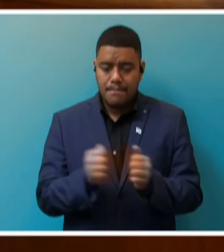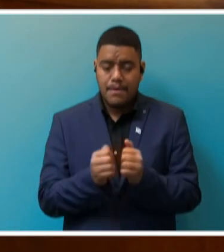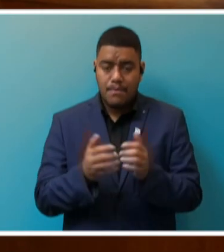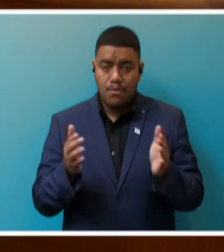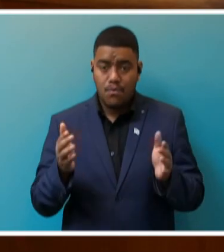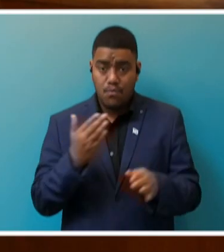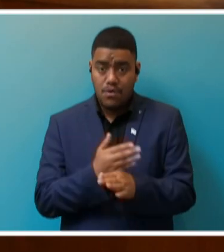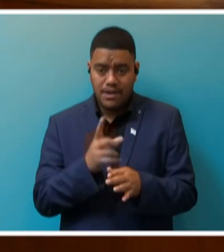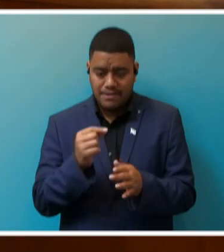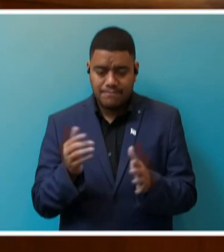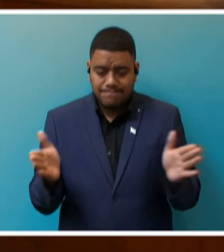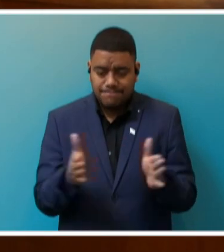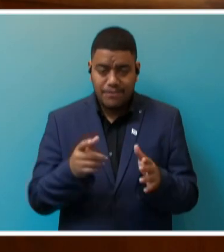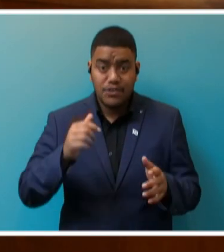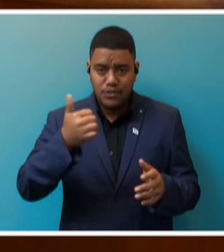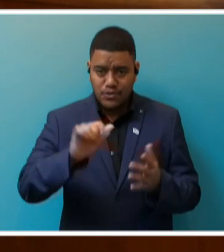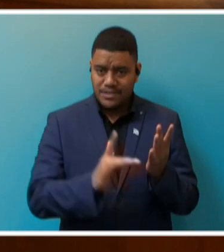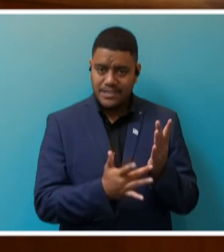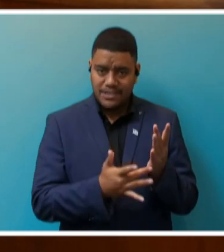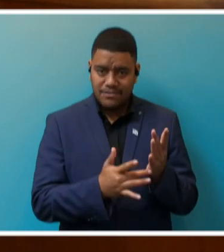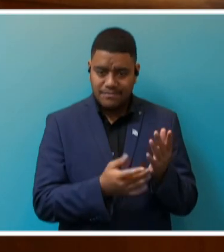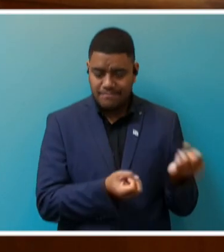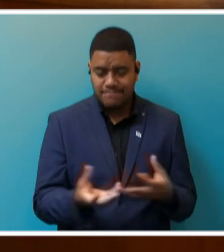real-time access to clearance information.